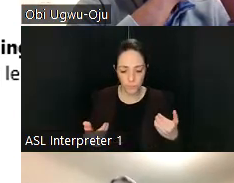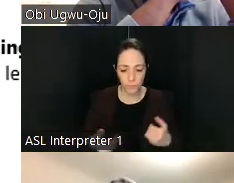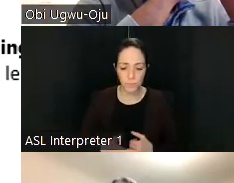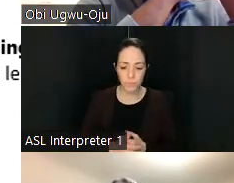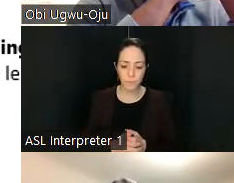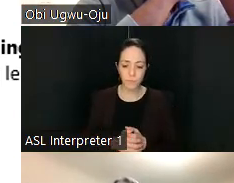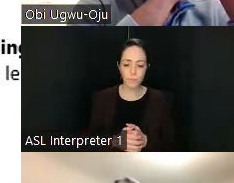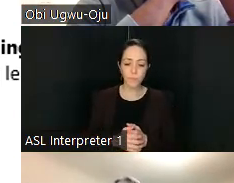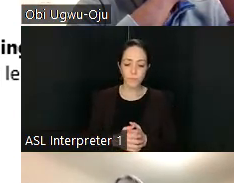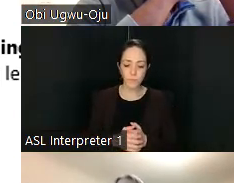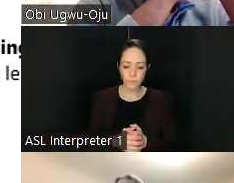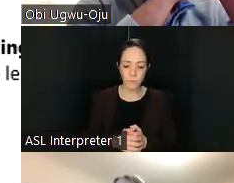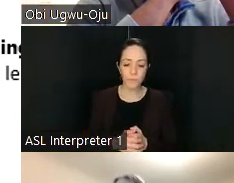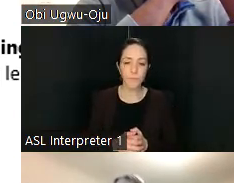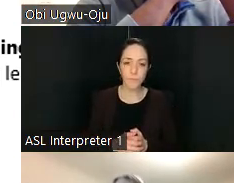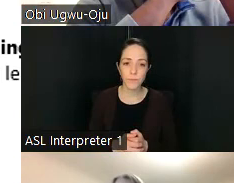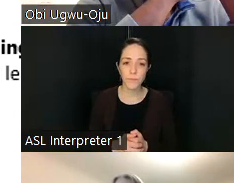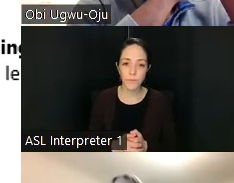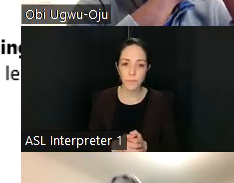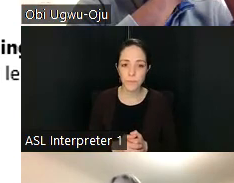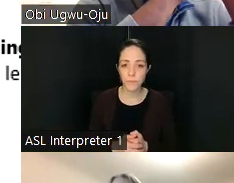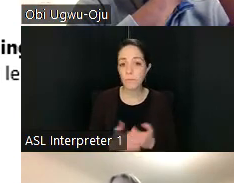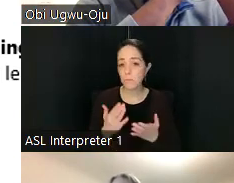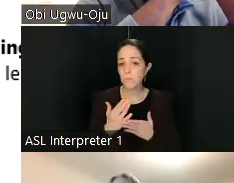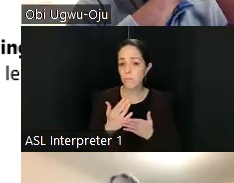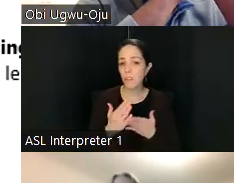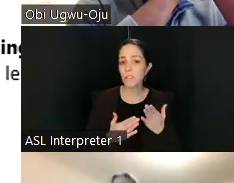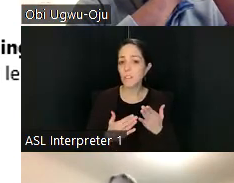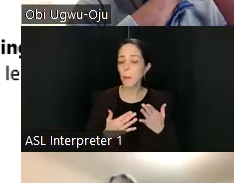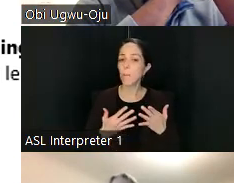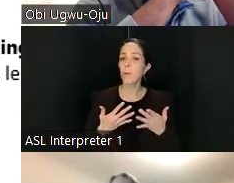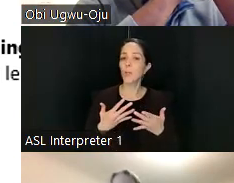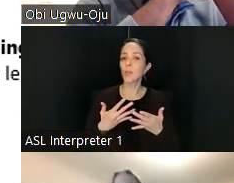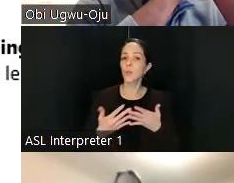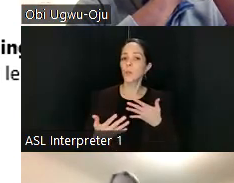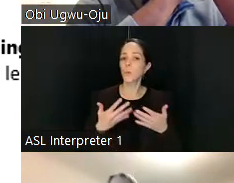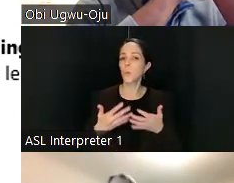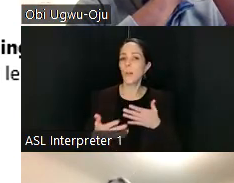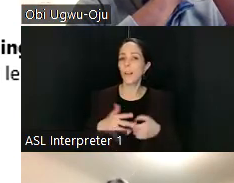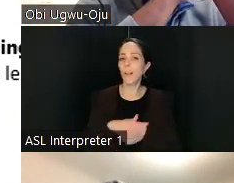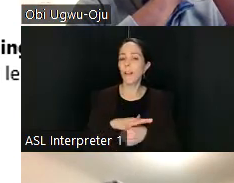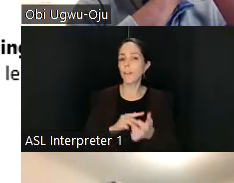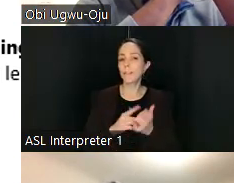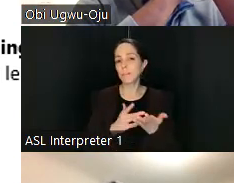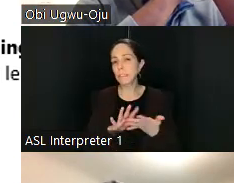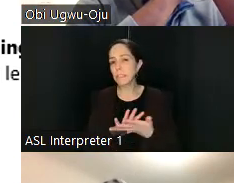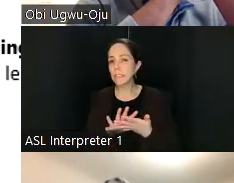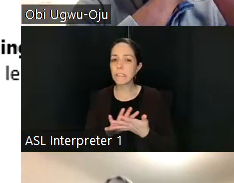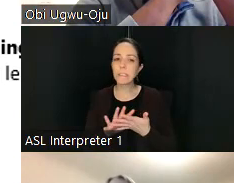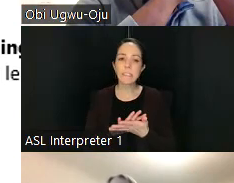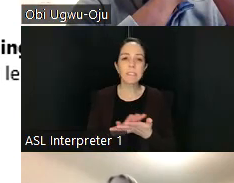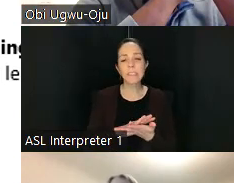there are some gray areas that we could, explore in some of the laws, but this is a very complicated area. And I